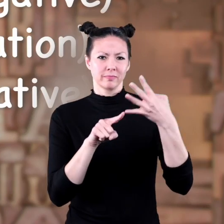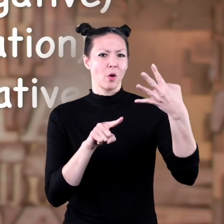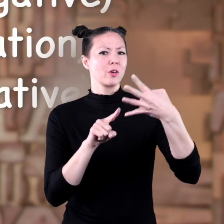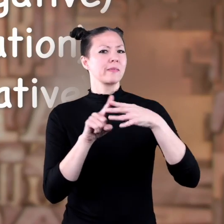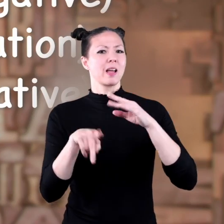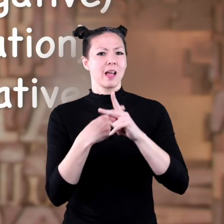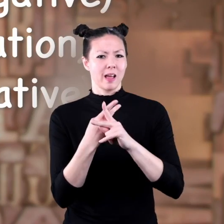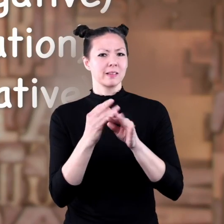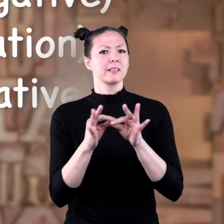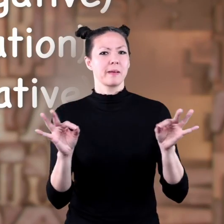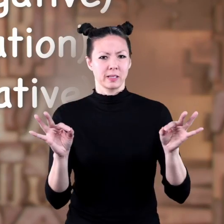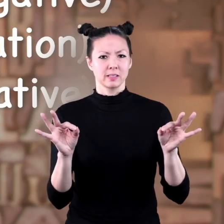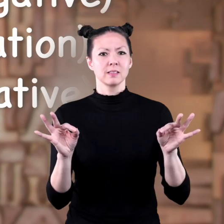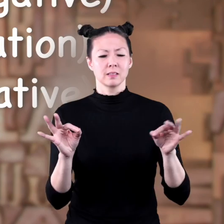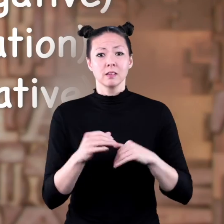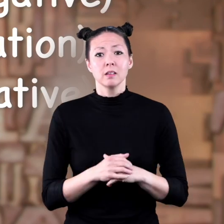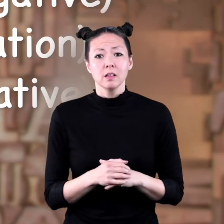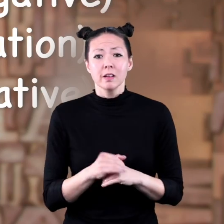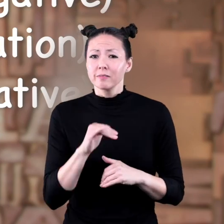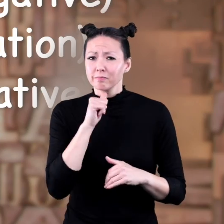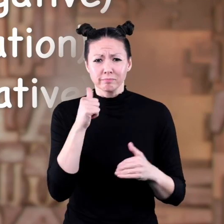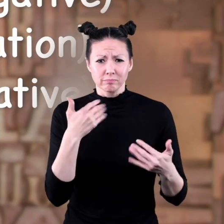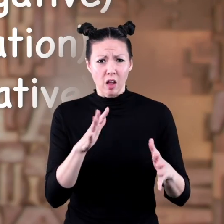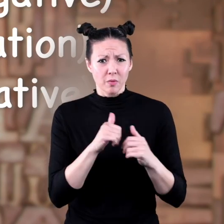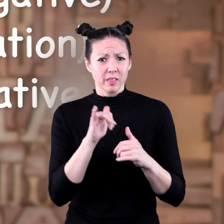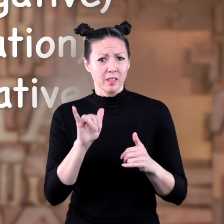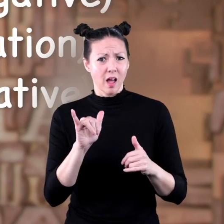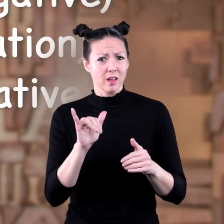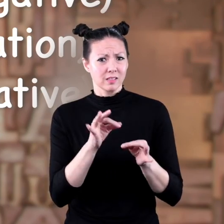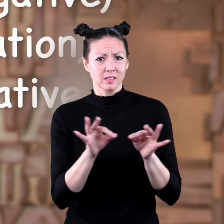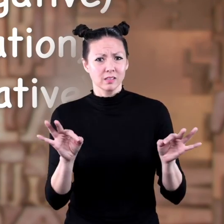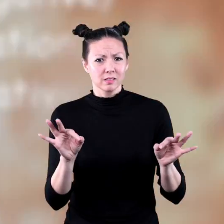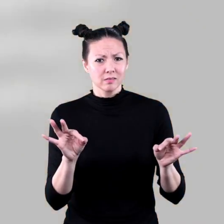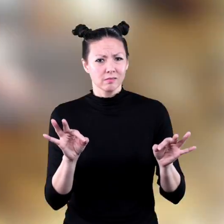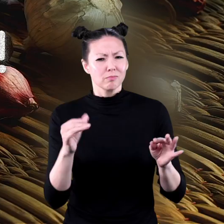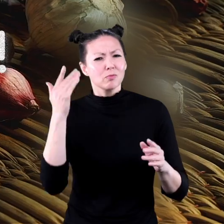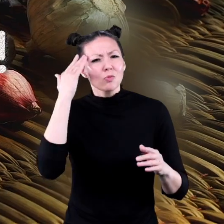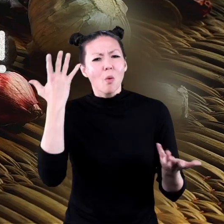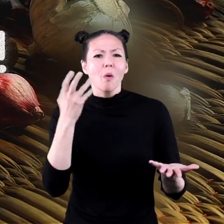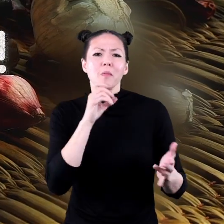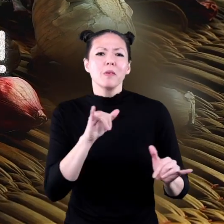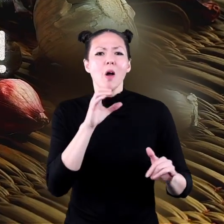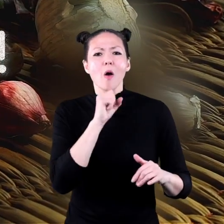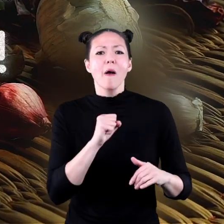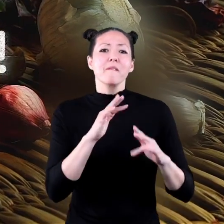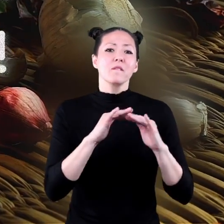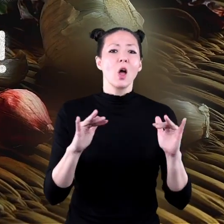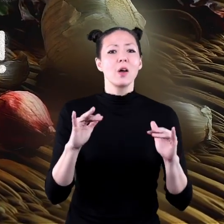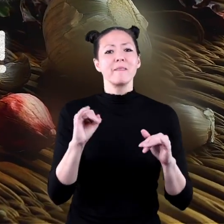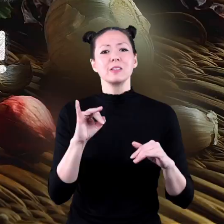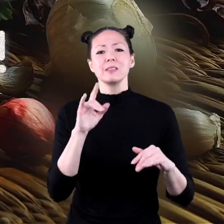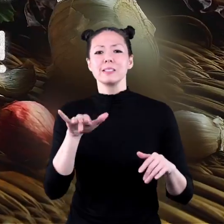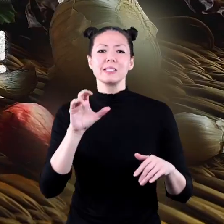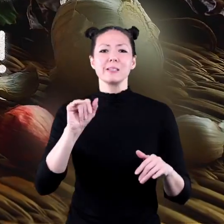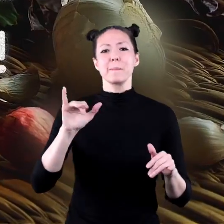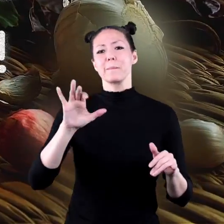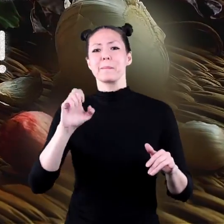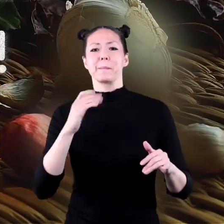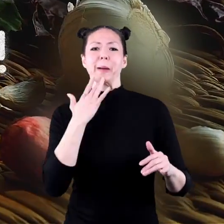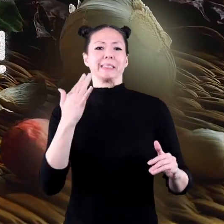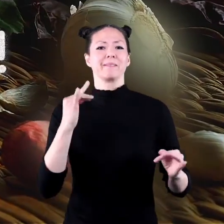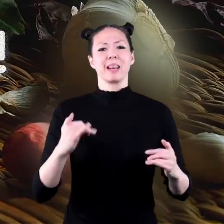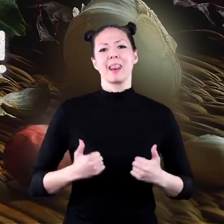those are the 4 types of sentences. But we're not done with sentences yet. You know the old saying, variety is the spice of